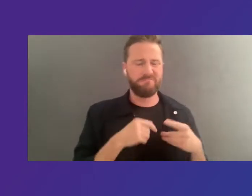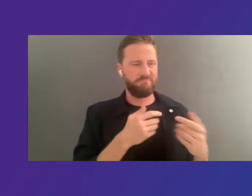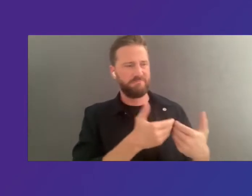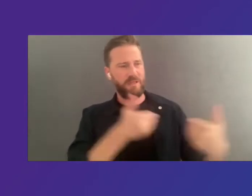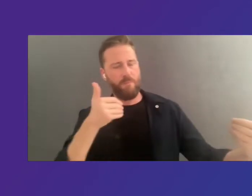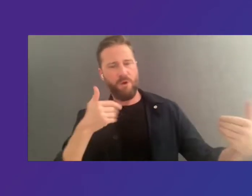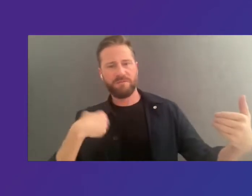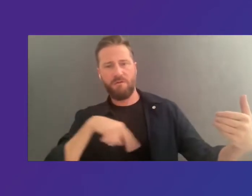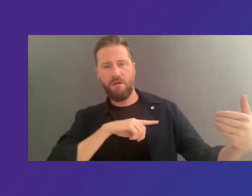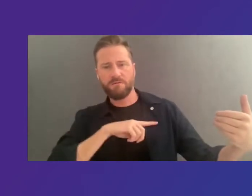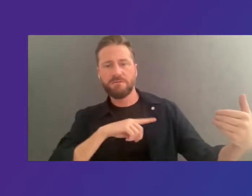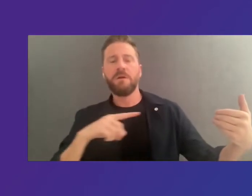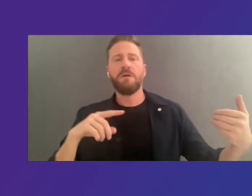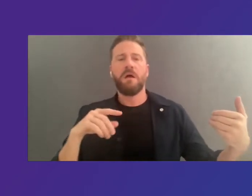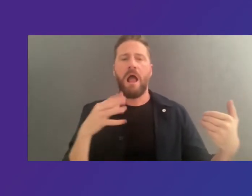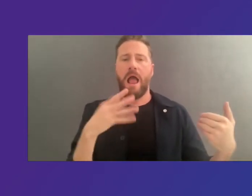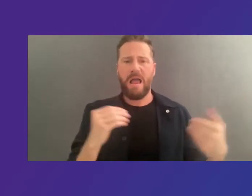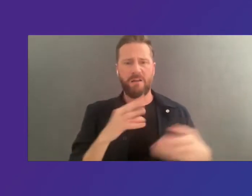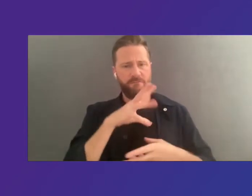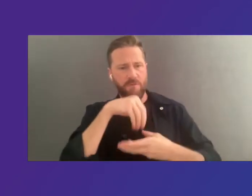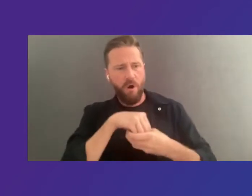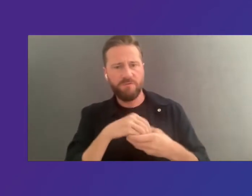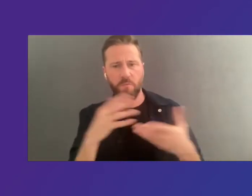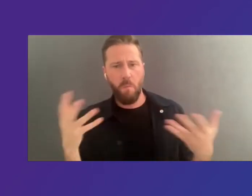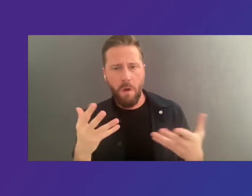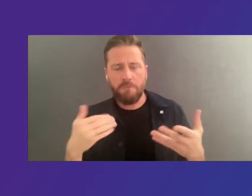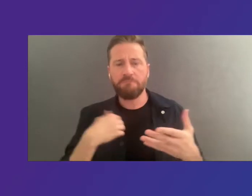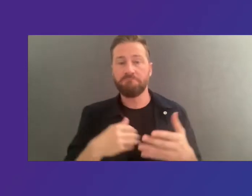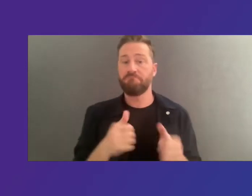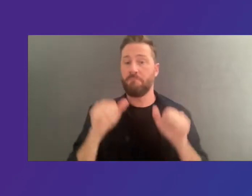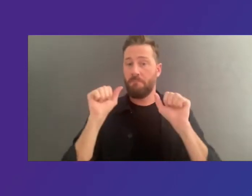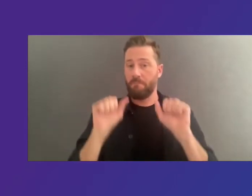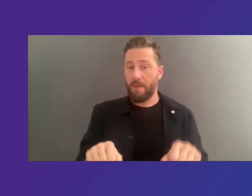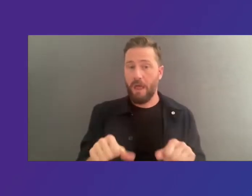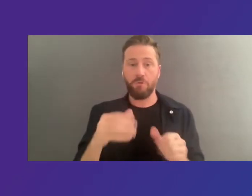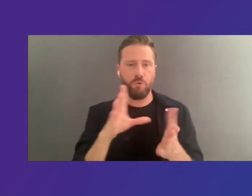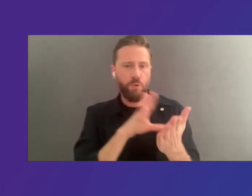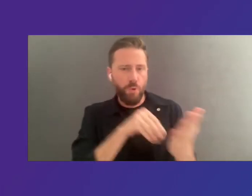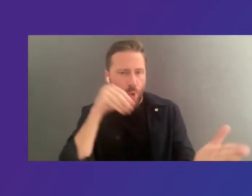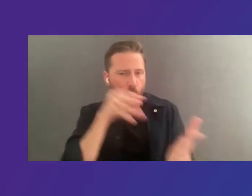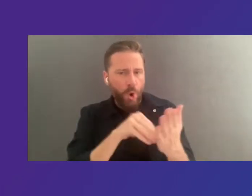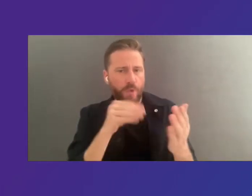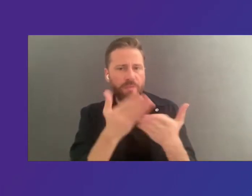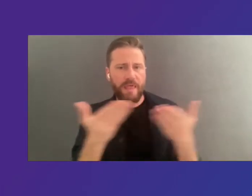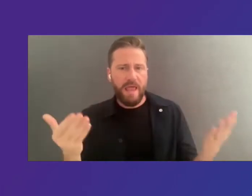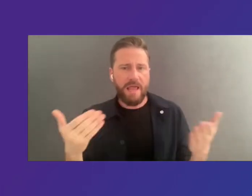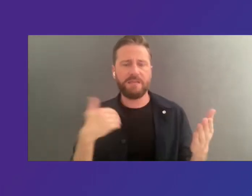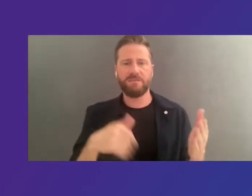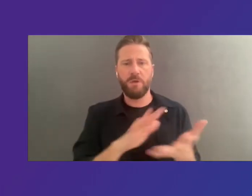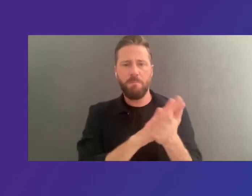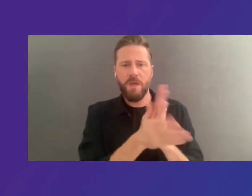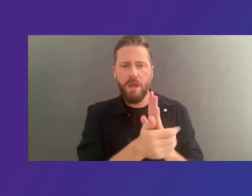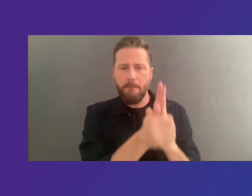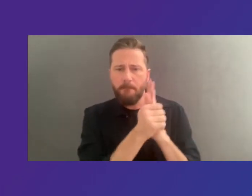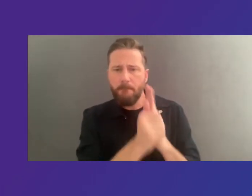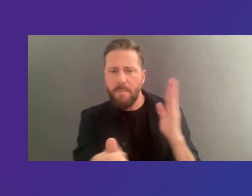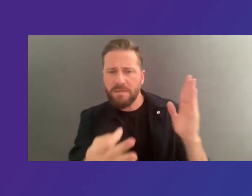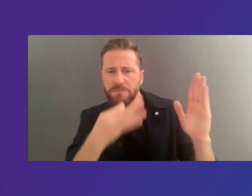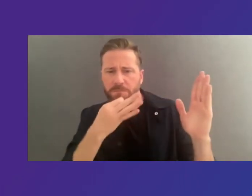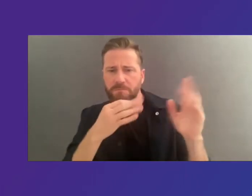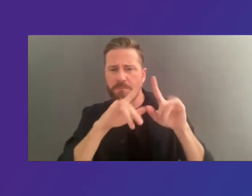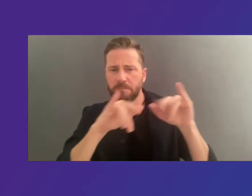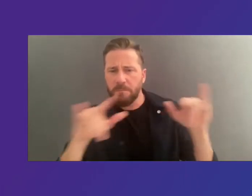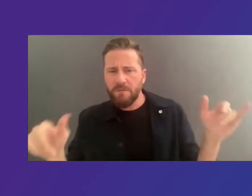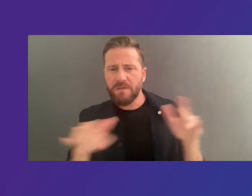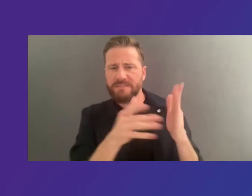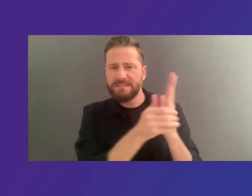It involves the ability to learn things, to master various skills, and then to